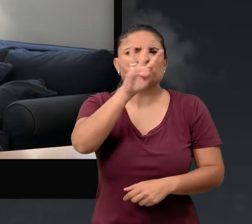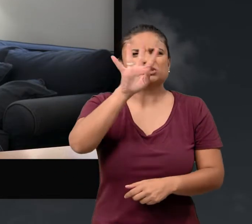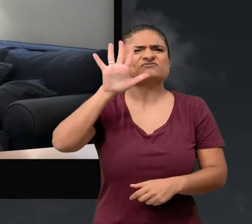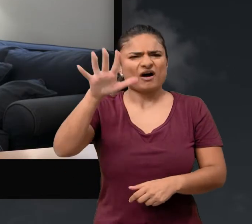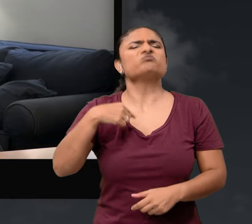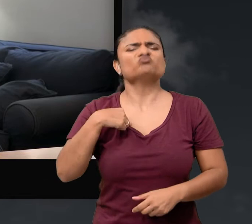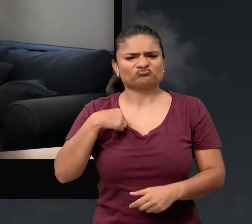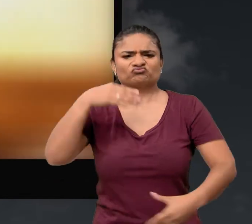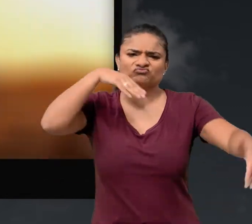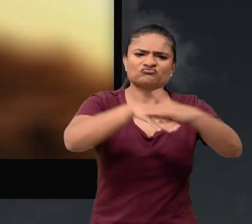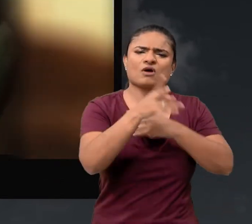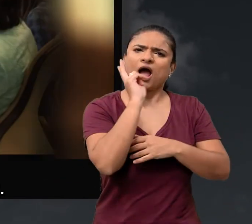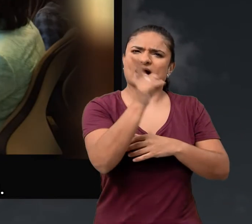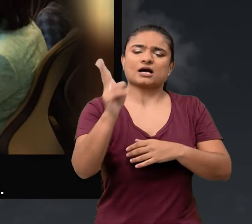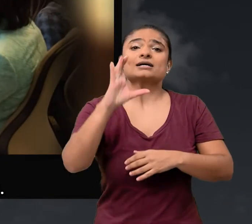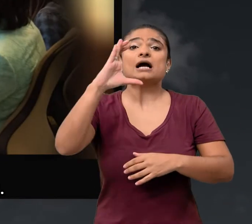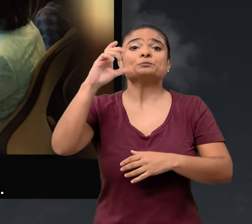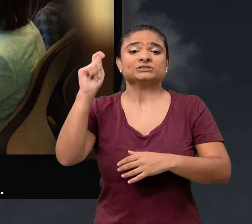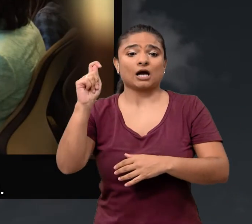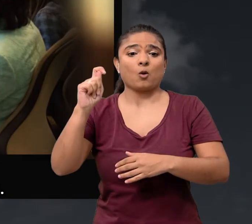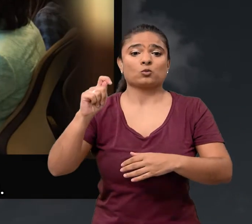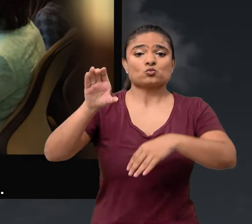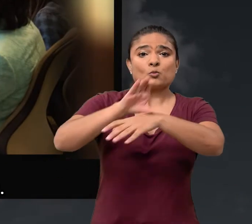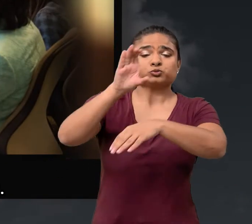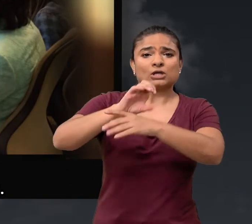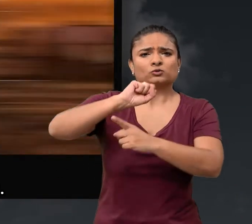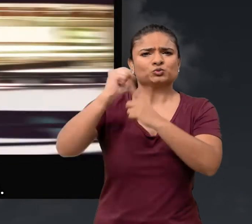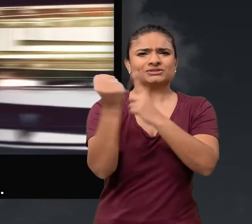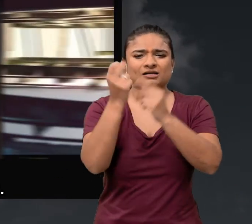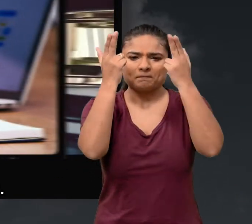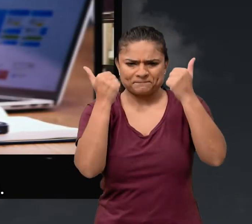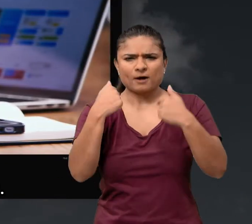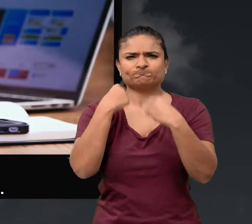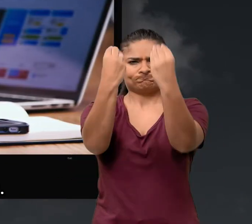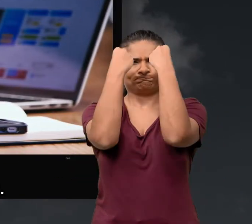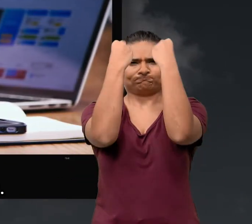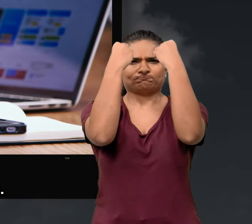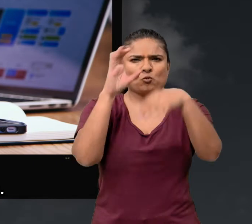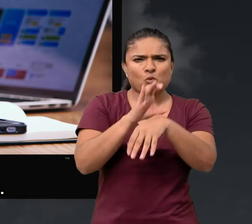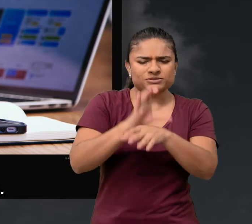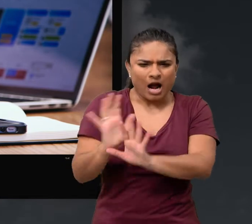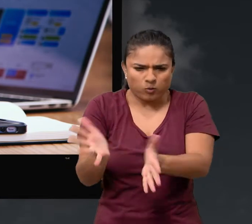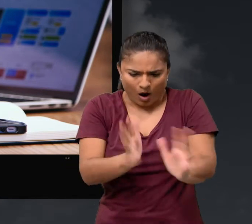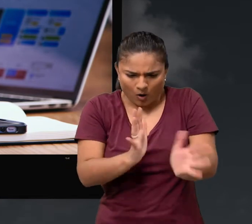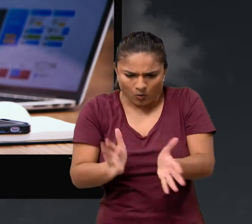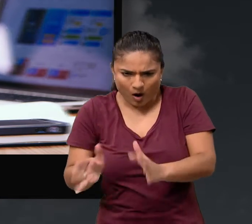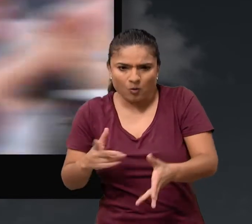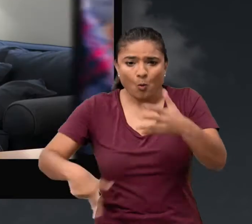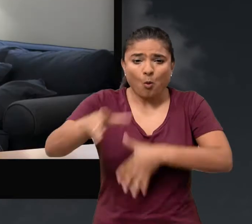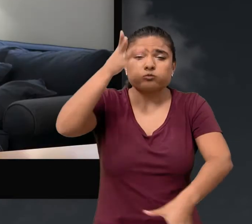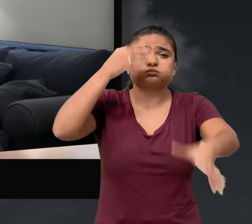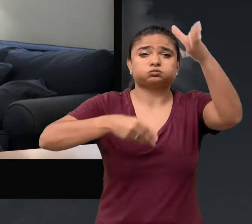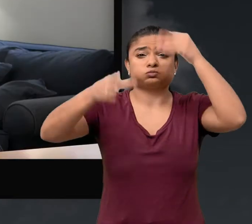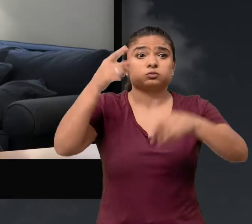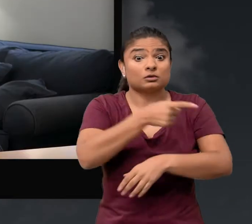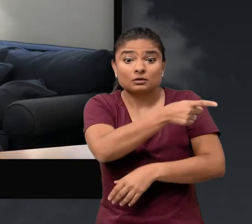about 45, I went and retrained. So I went to Cape Town Society for the Blind for computer training. But all of us, when we